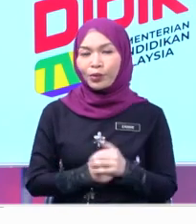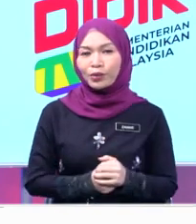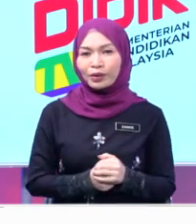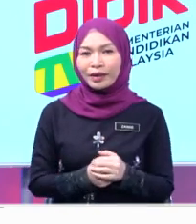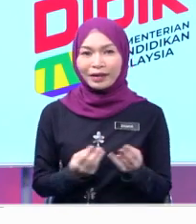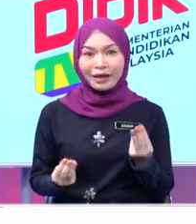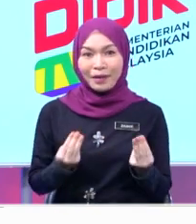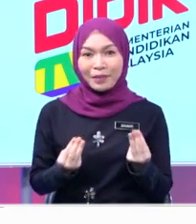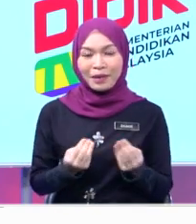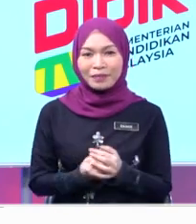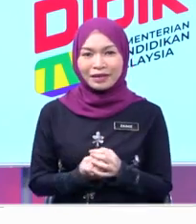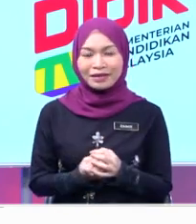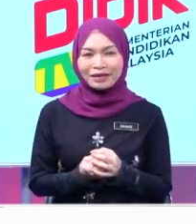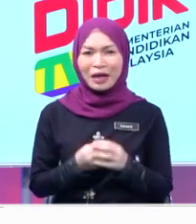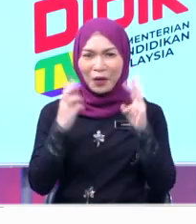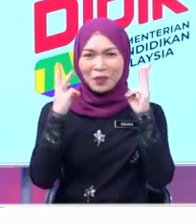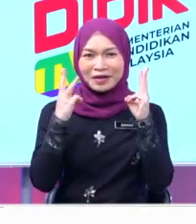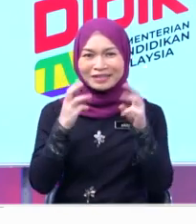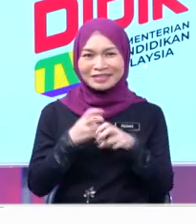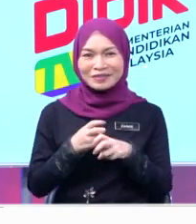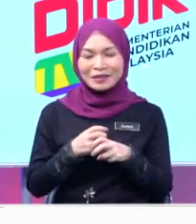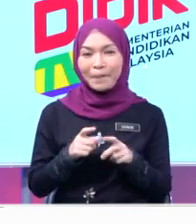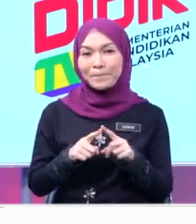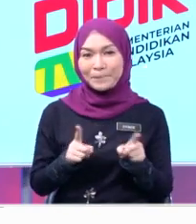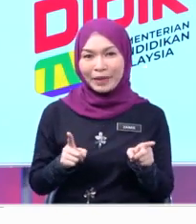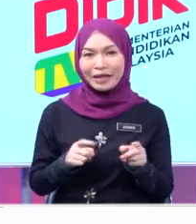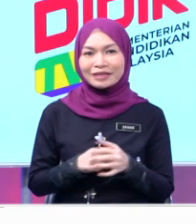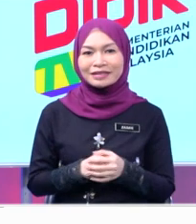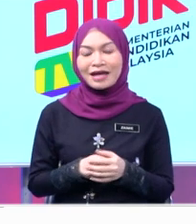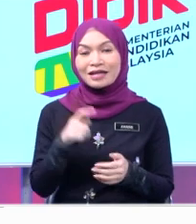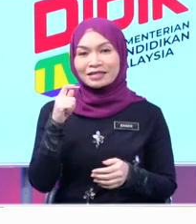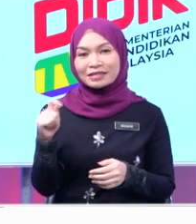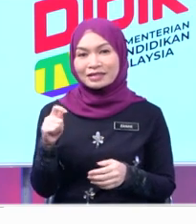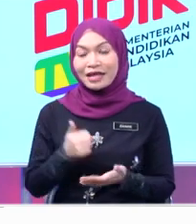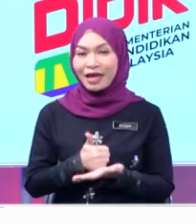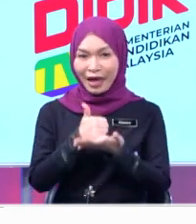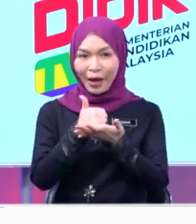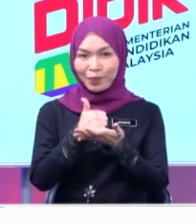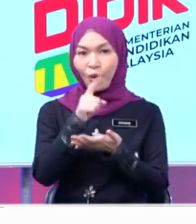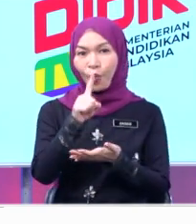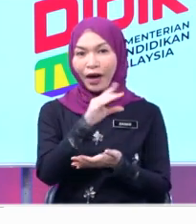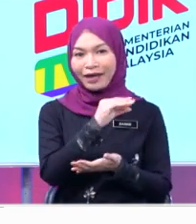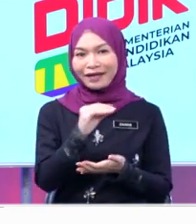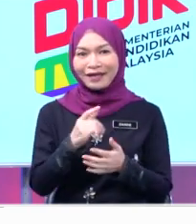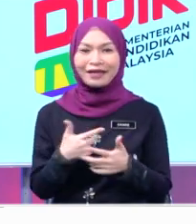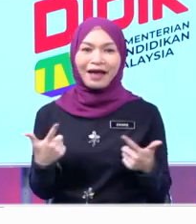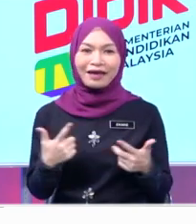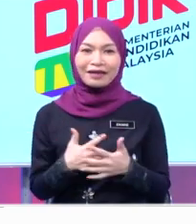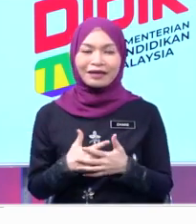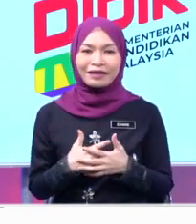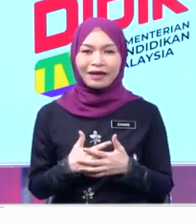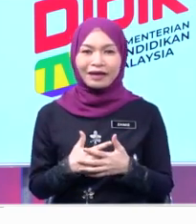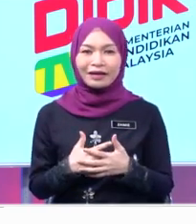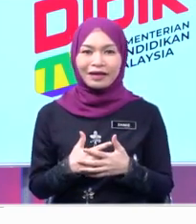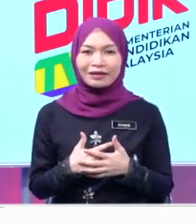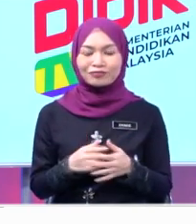few hiccups here and there, but after some of them helped out each other and me giving some information, everything was